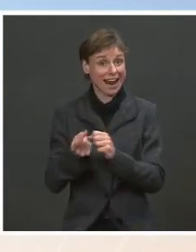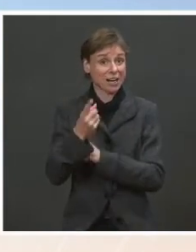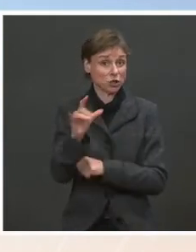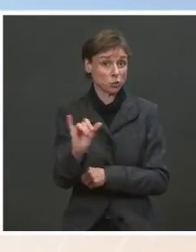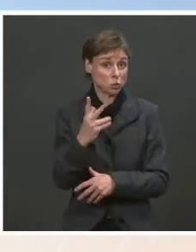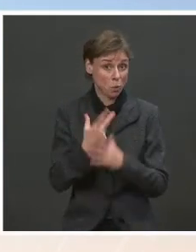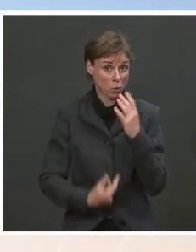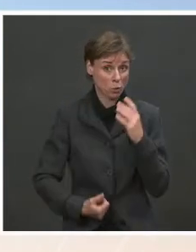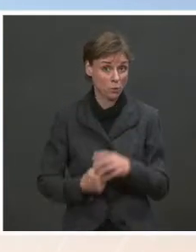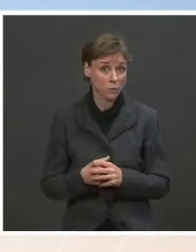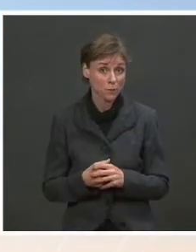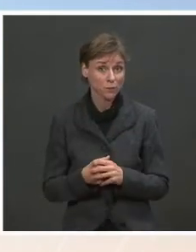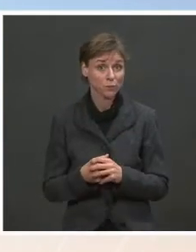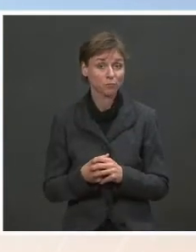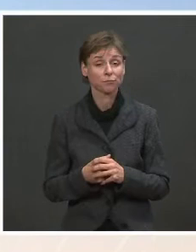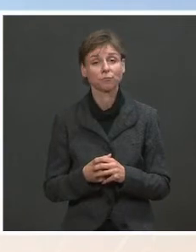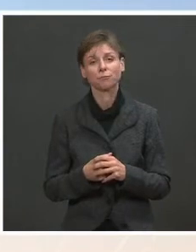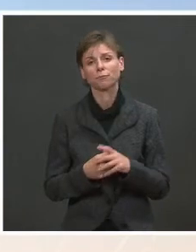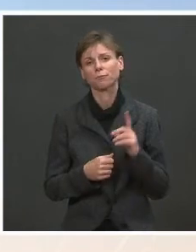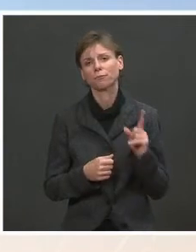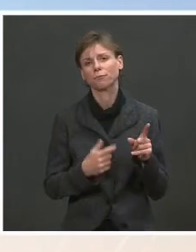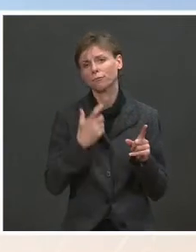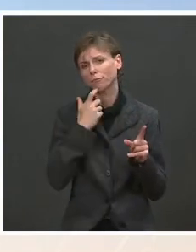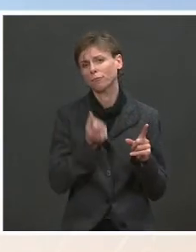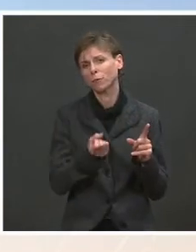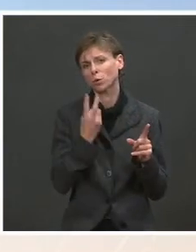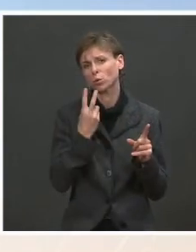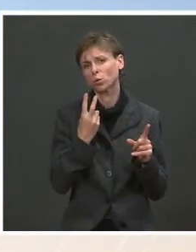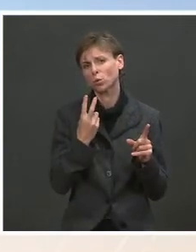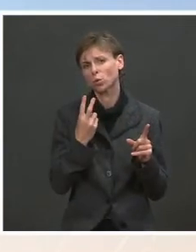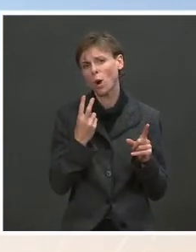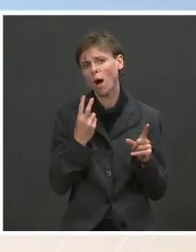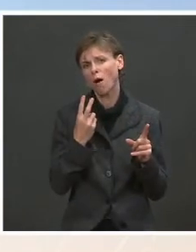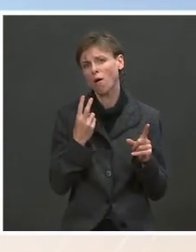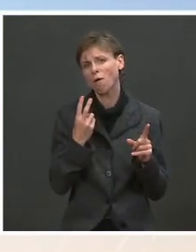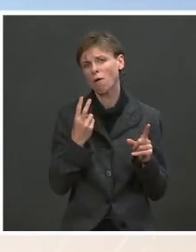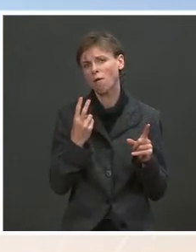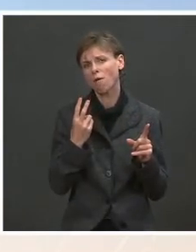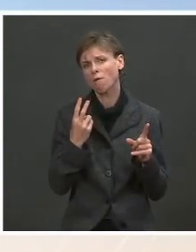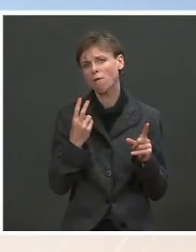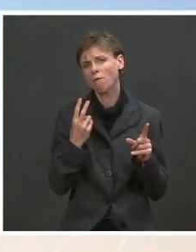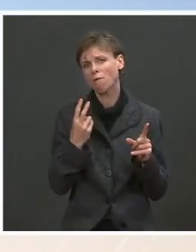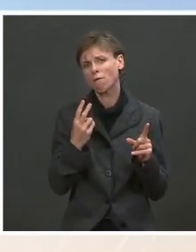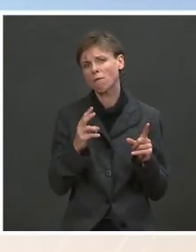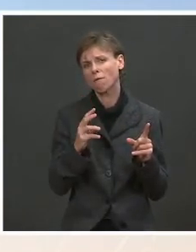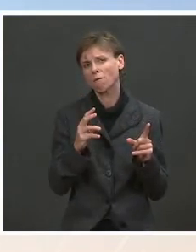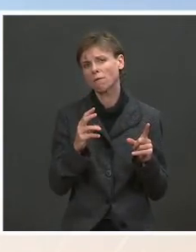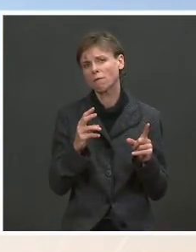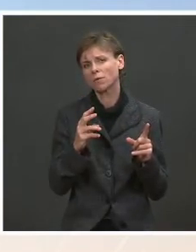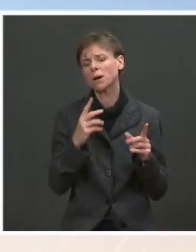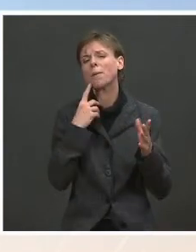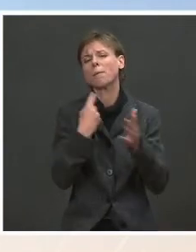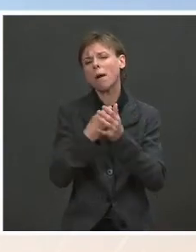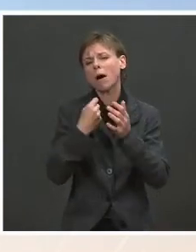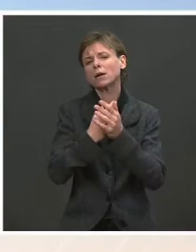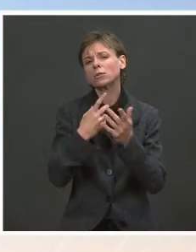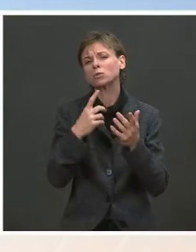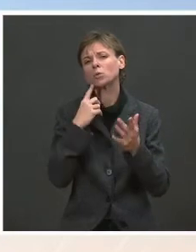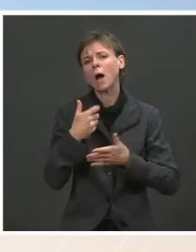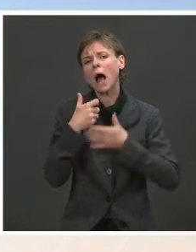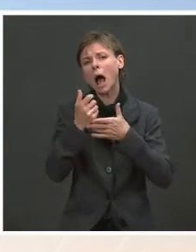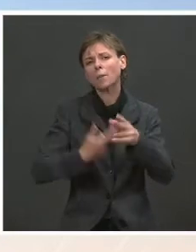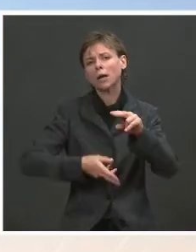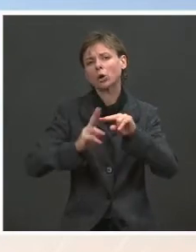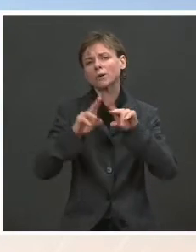You also today announced $12 billion to help ramp up testing in schools. How soon before we're actually going to see some of this